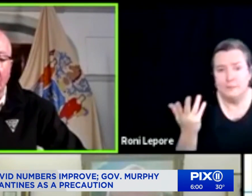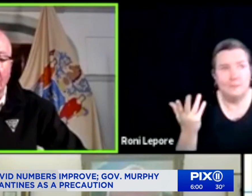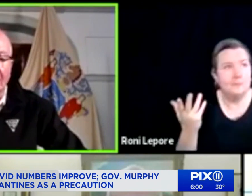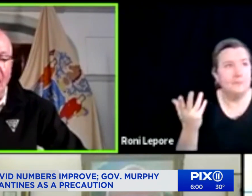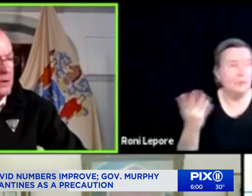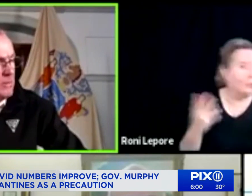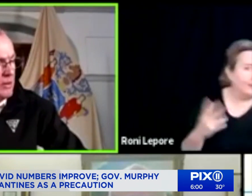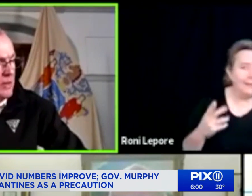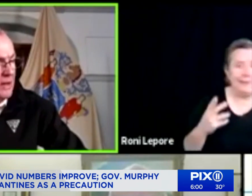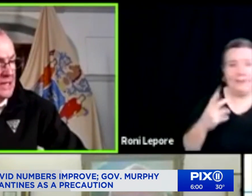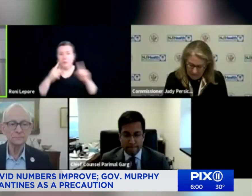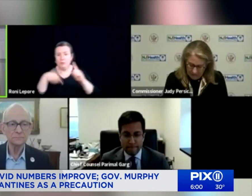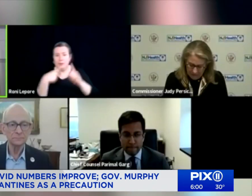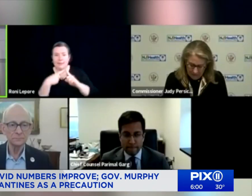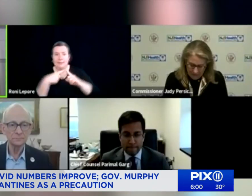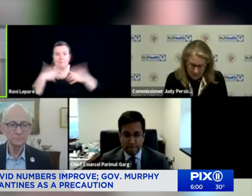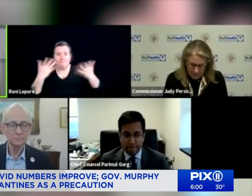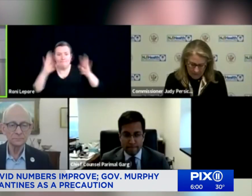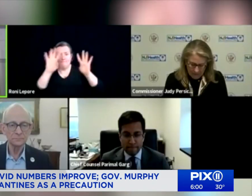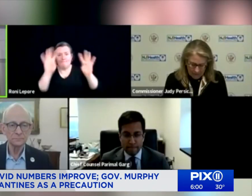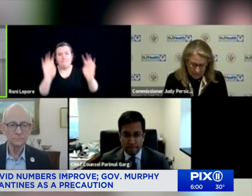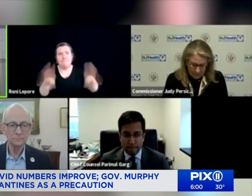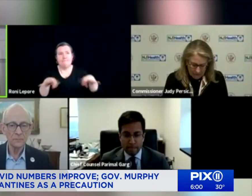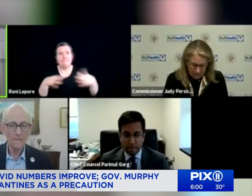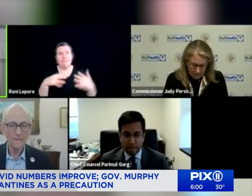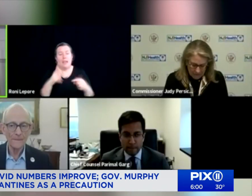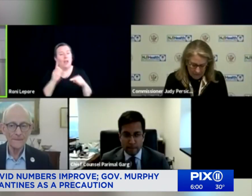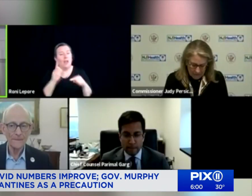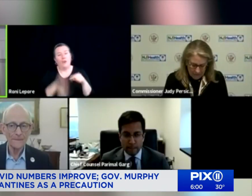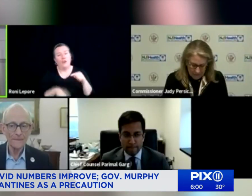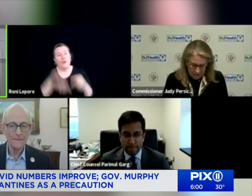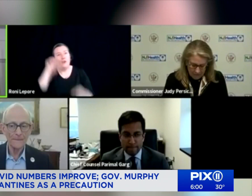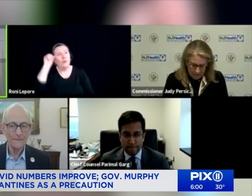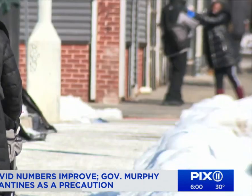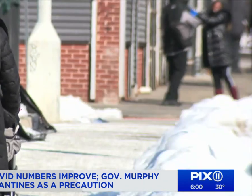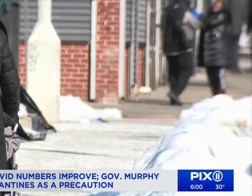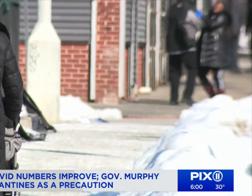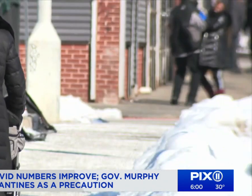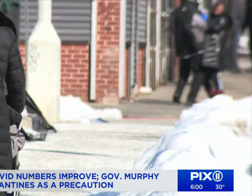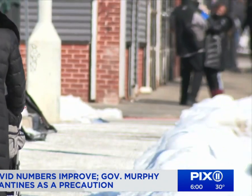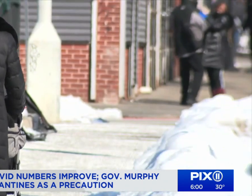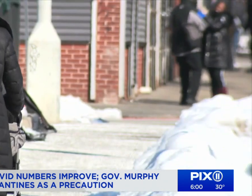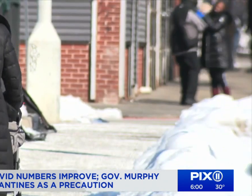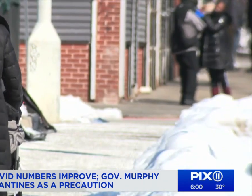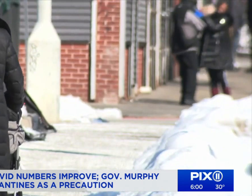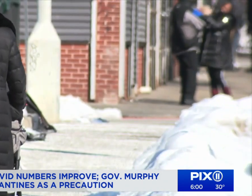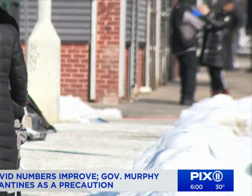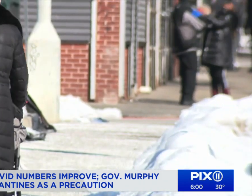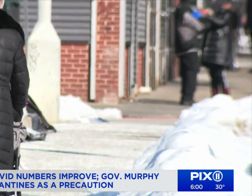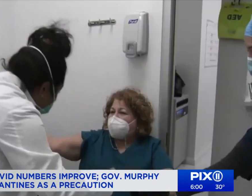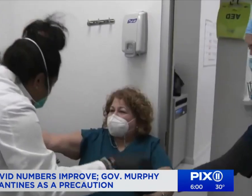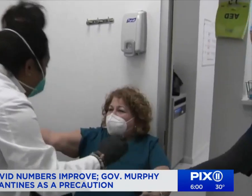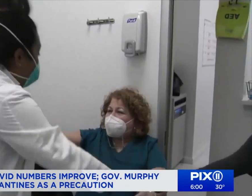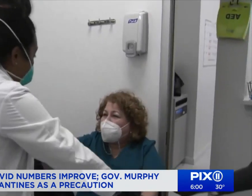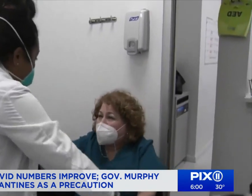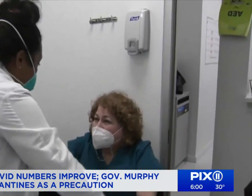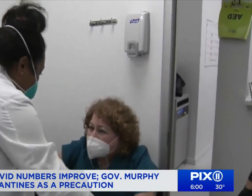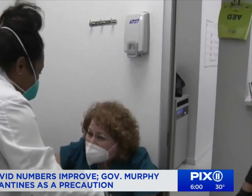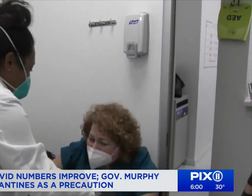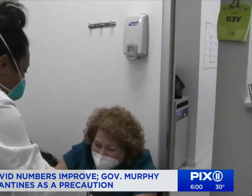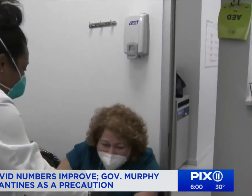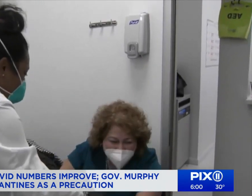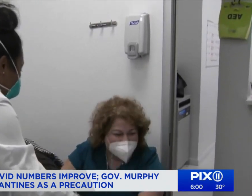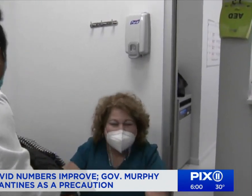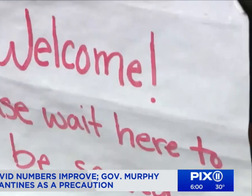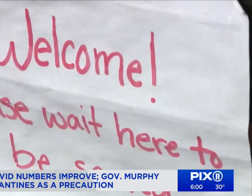naming who the family member was, the governor proceeded with his daily briefing virtually, reporting on a drop in COVID cases and